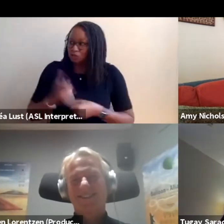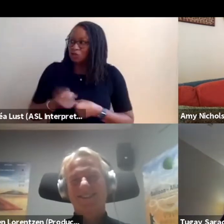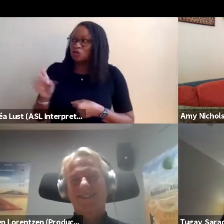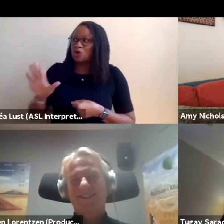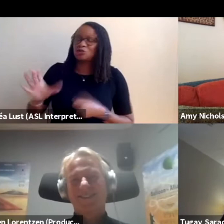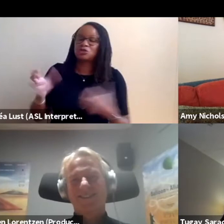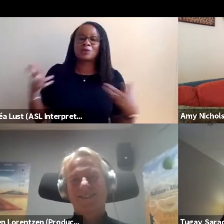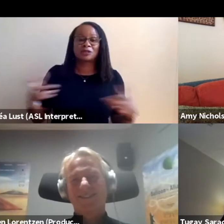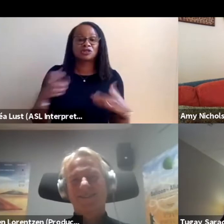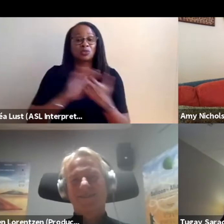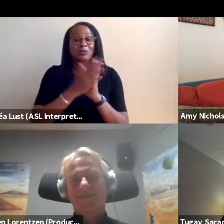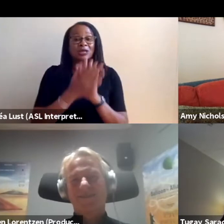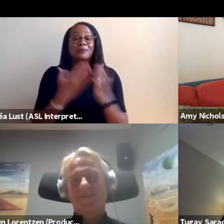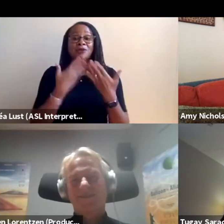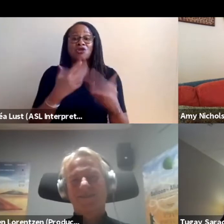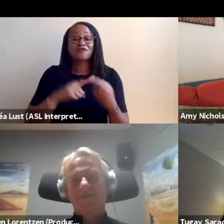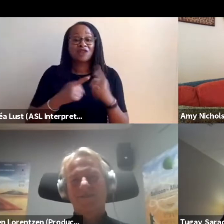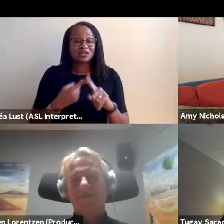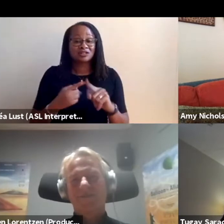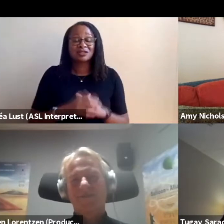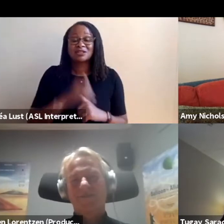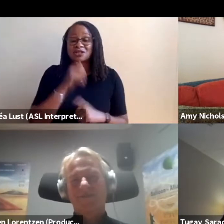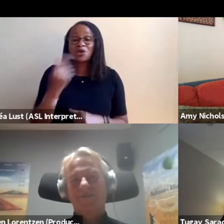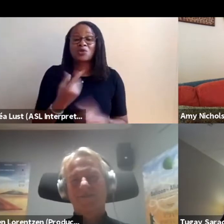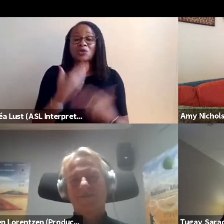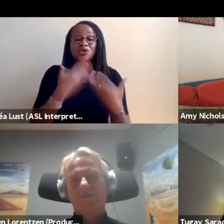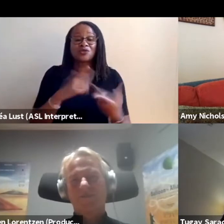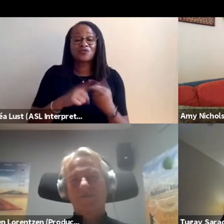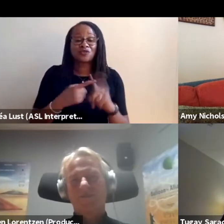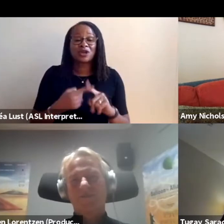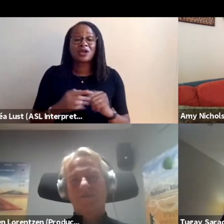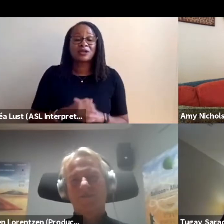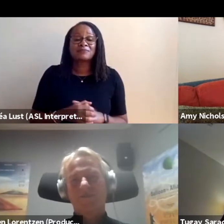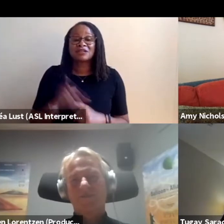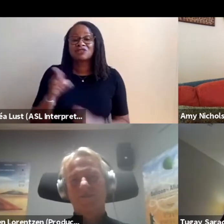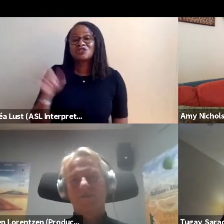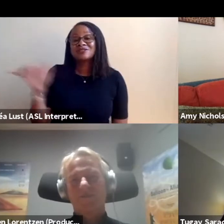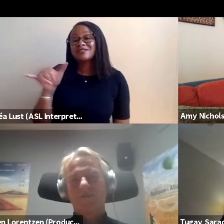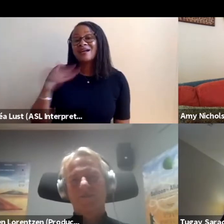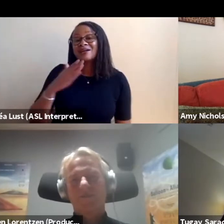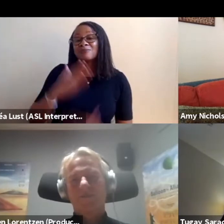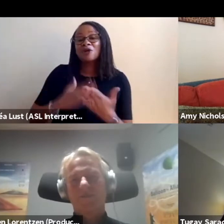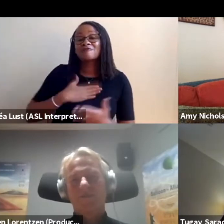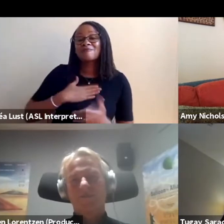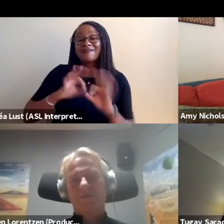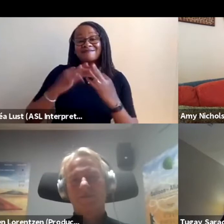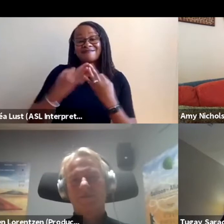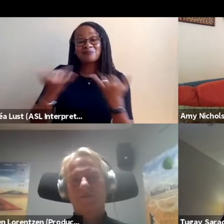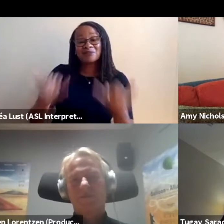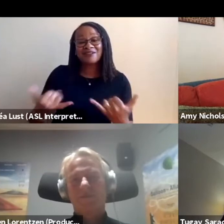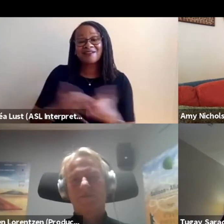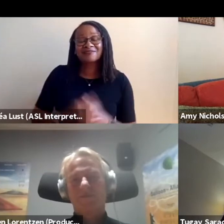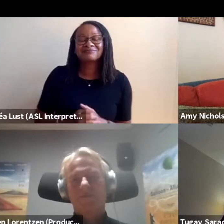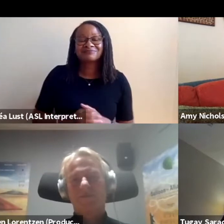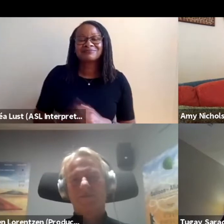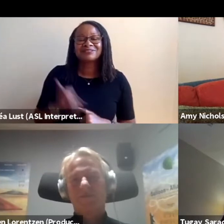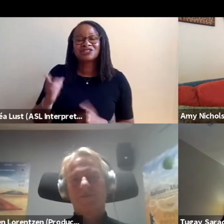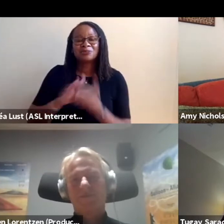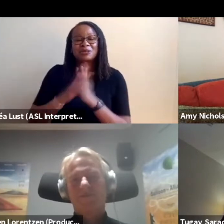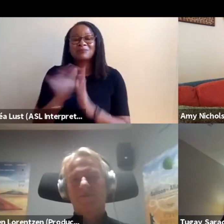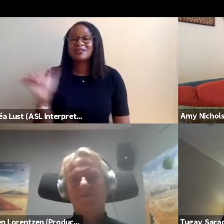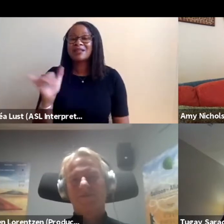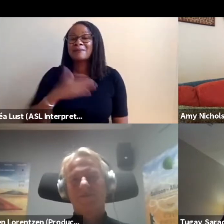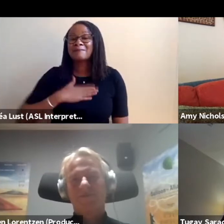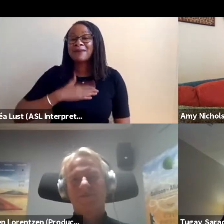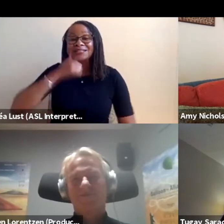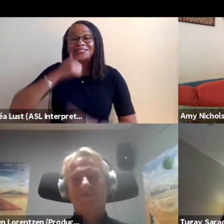good friends, and not only good friends, she's like part of my family now. She become like my sister,